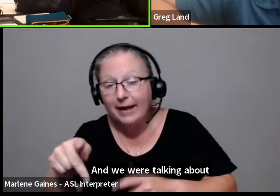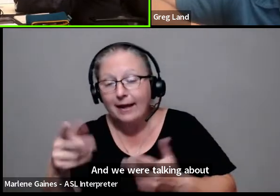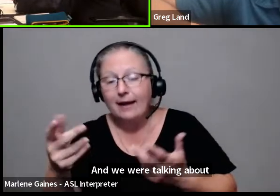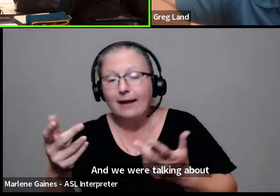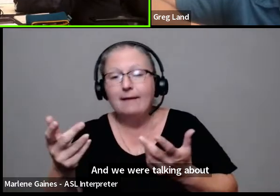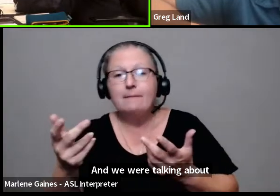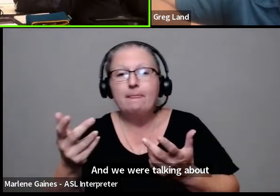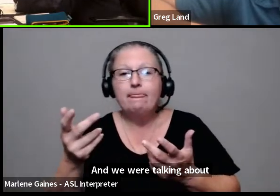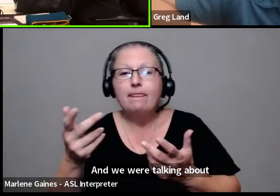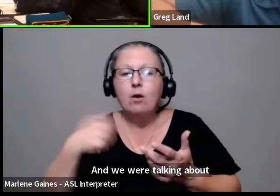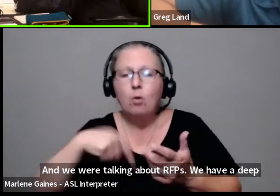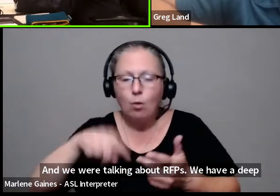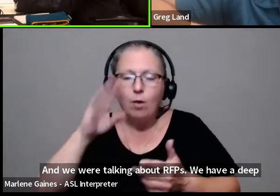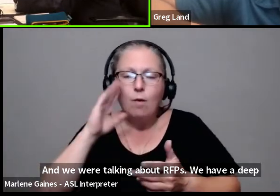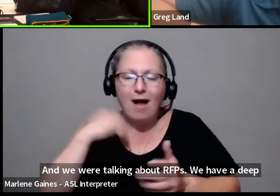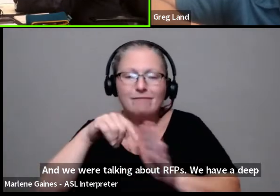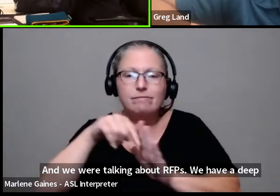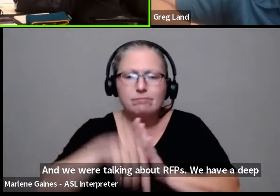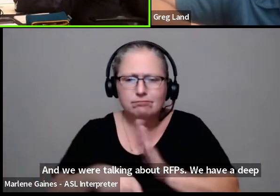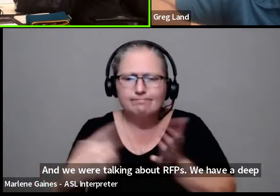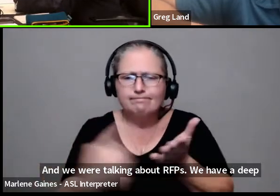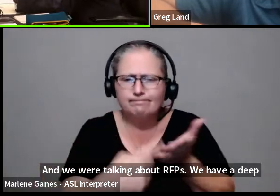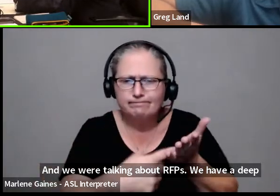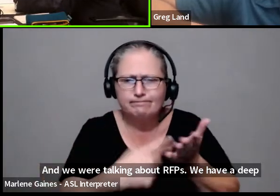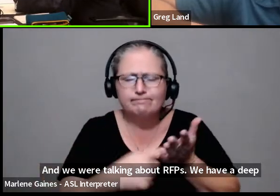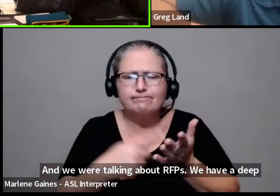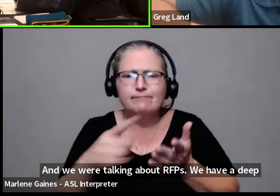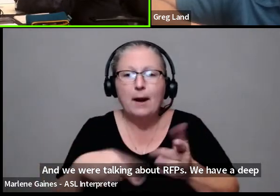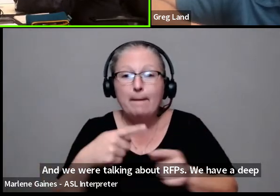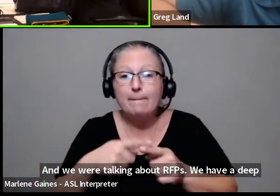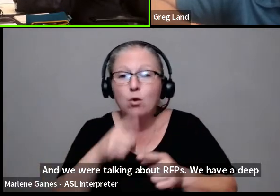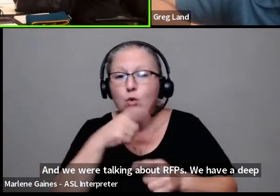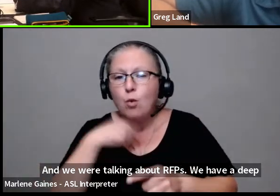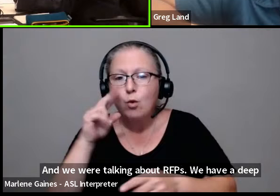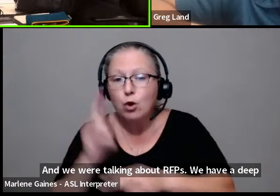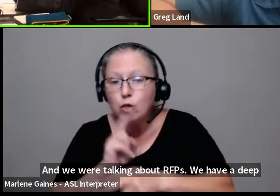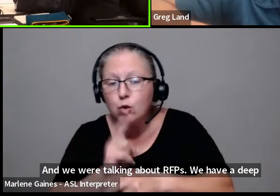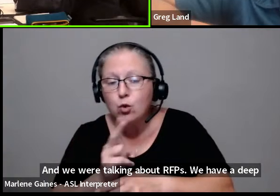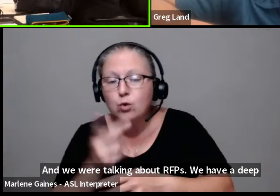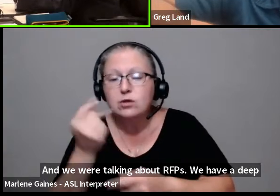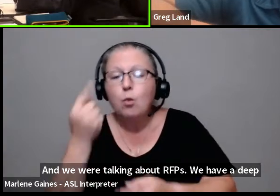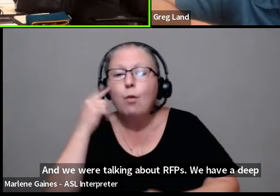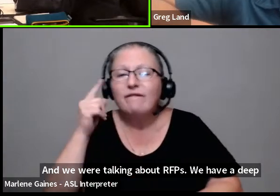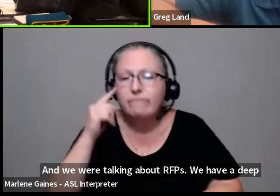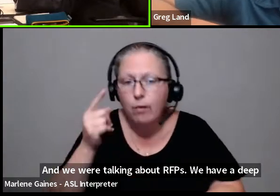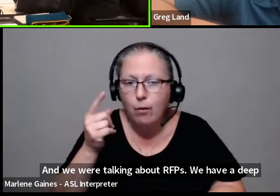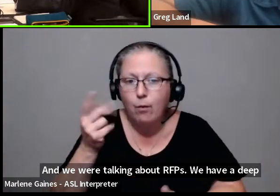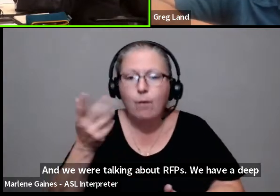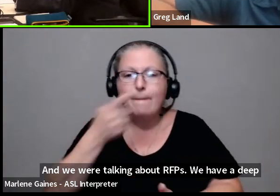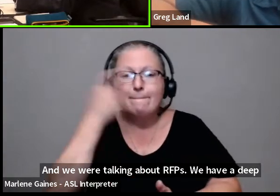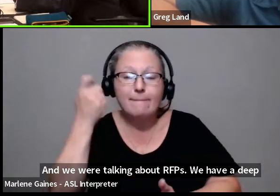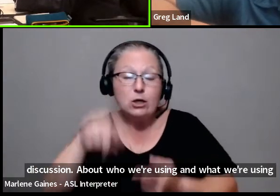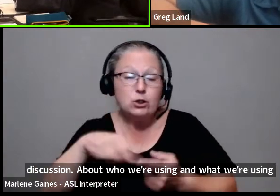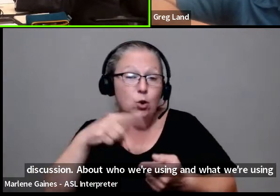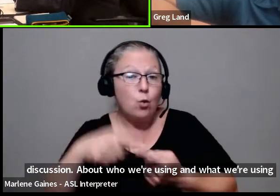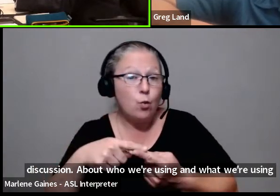a deep discussion about who we're using and what we're using them for. Because